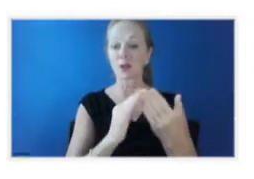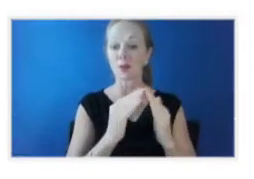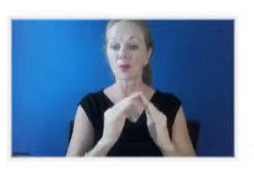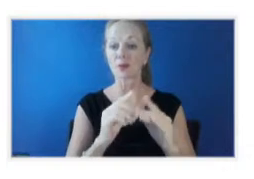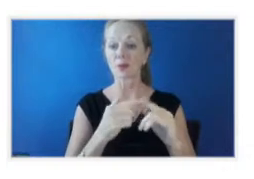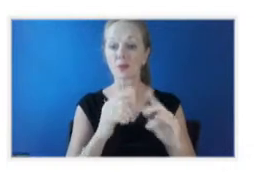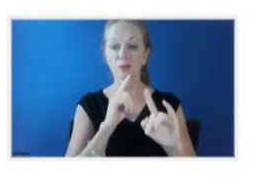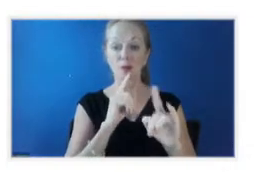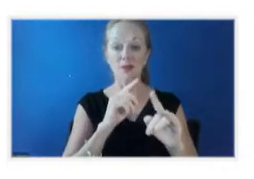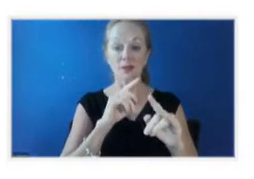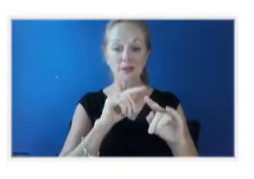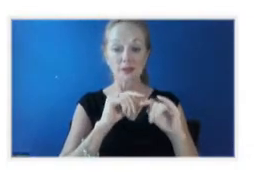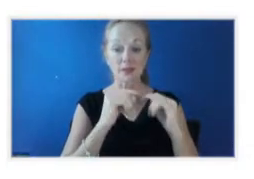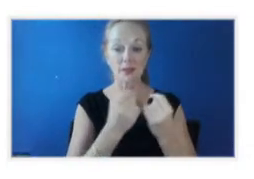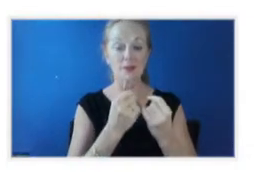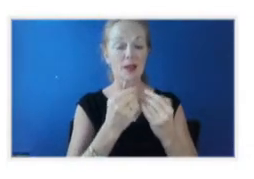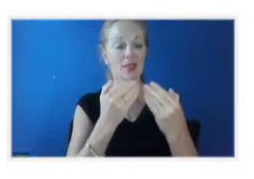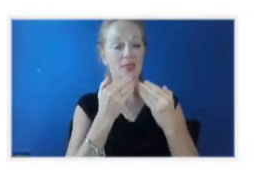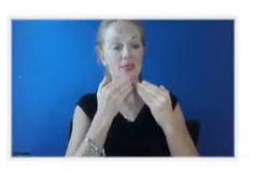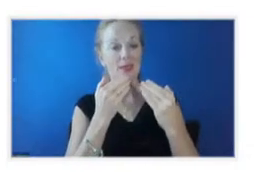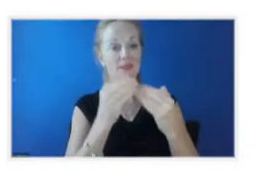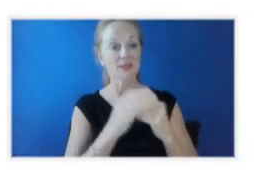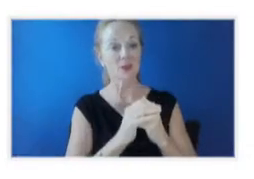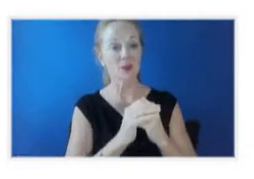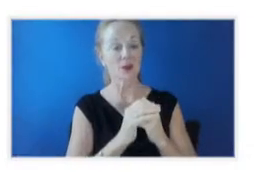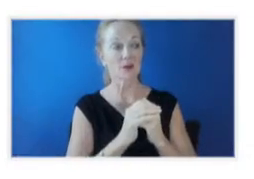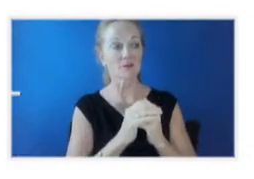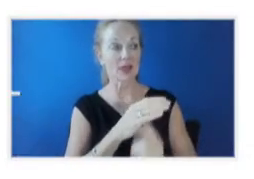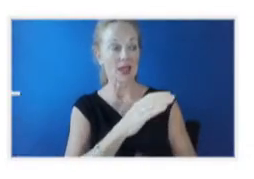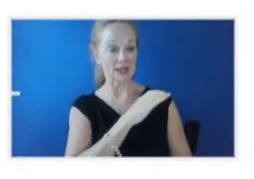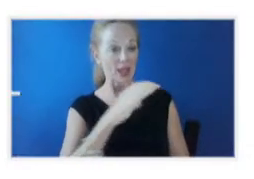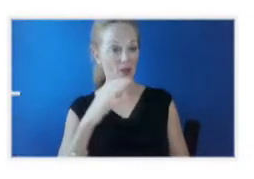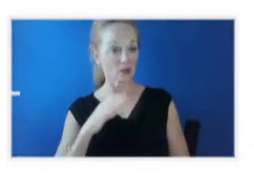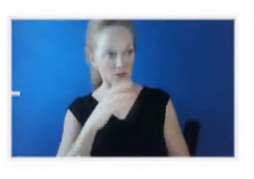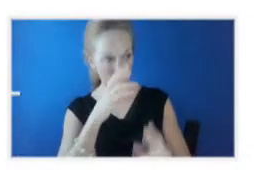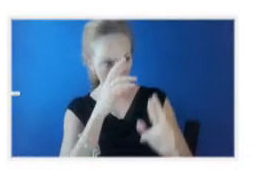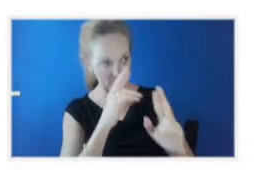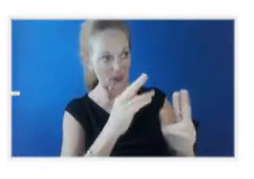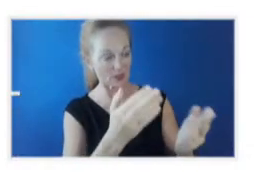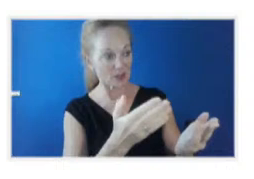team. Is actually thanks to our council that